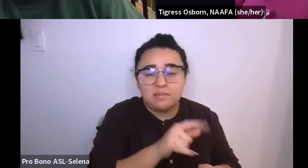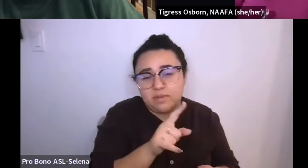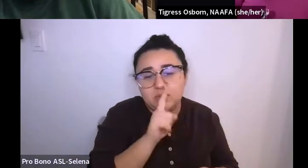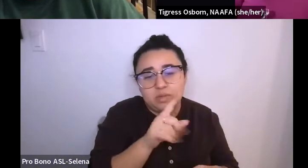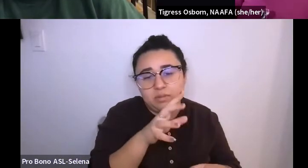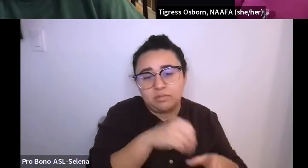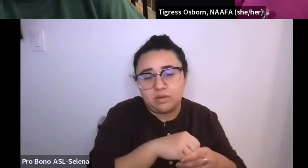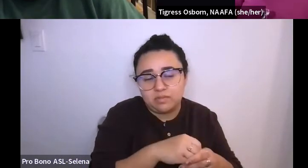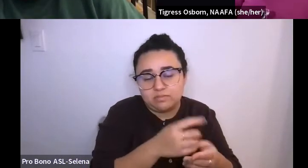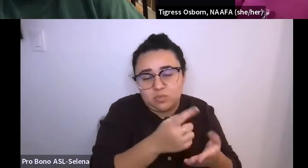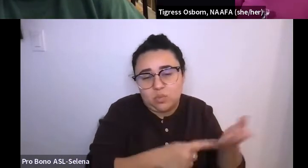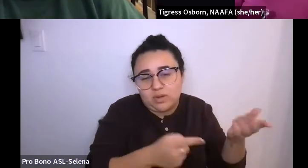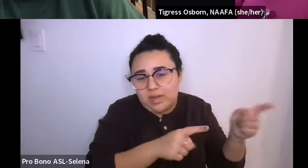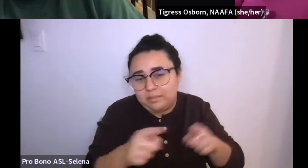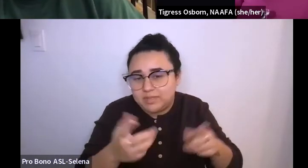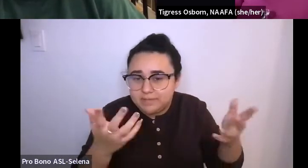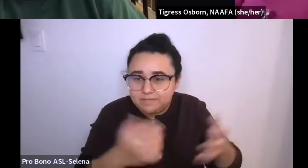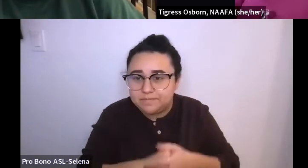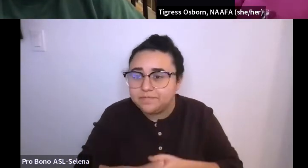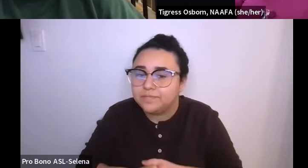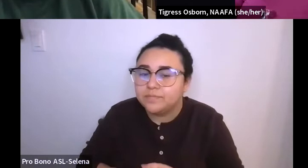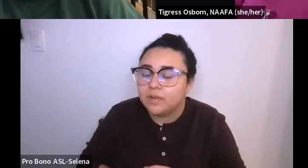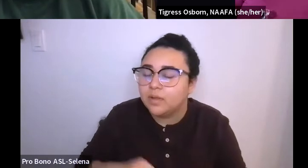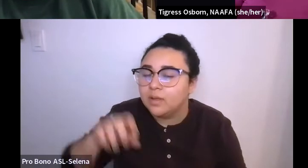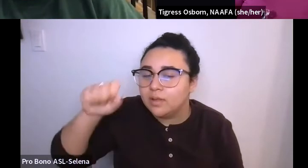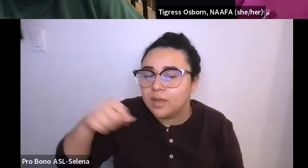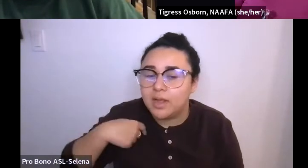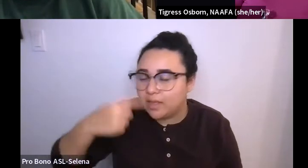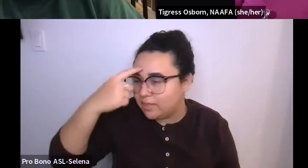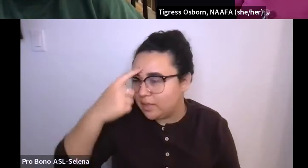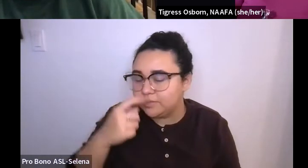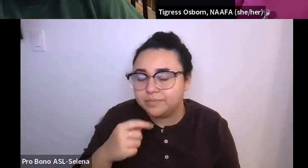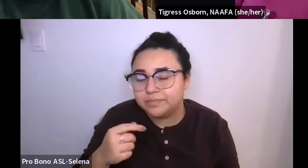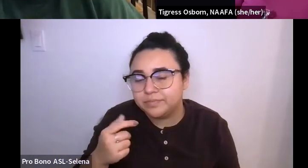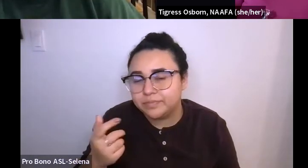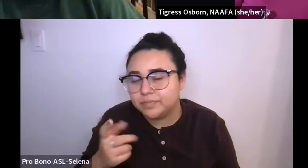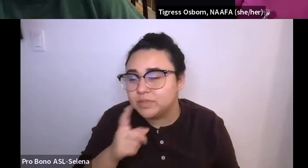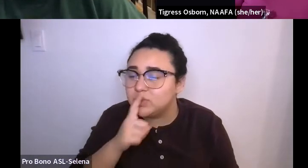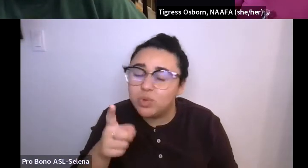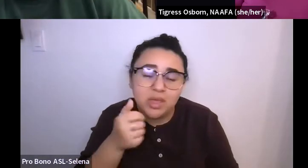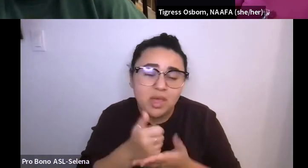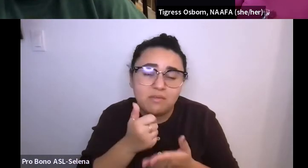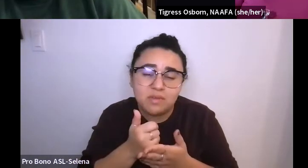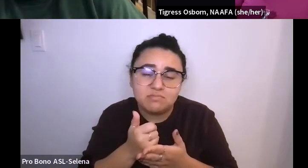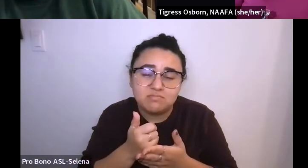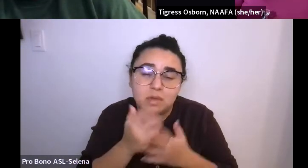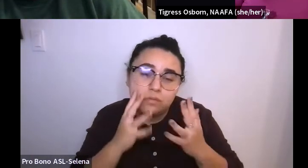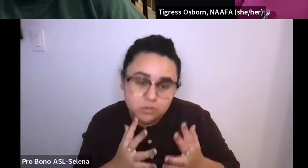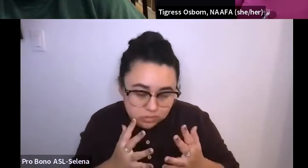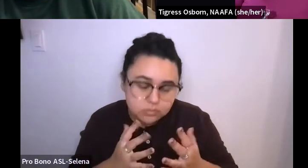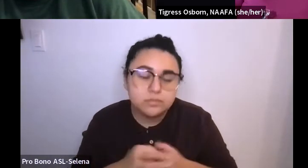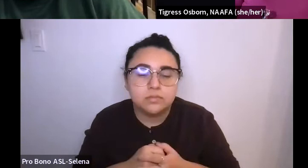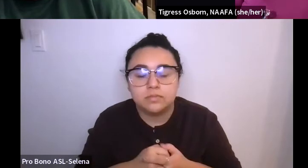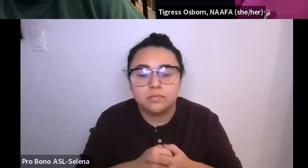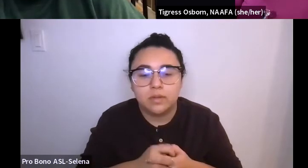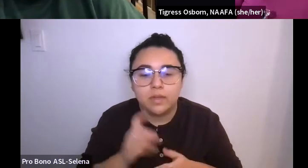that is. Yeah. And then I think, unfortunately, I think it's really helpful. And that, I think that goes for